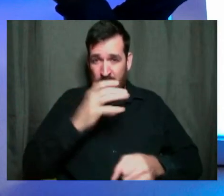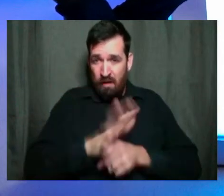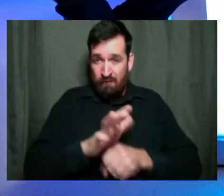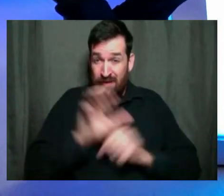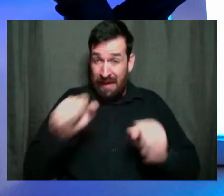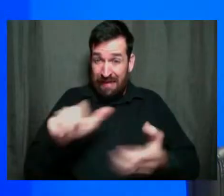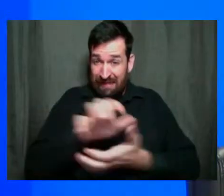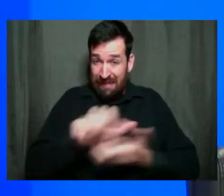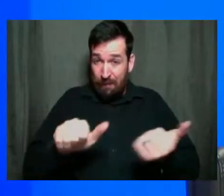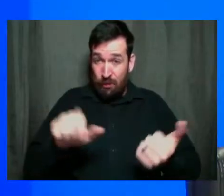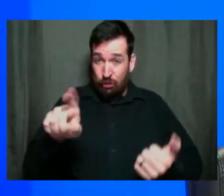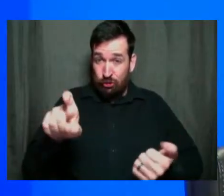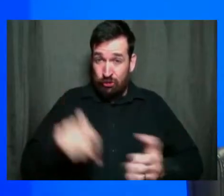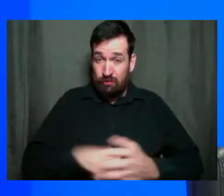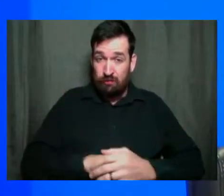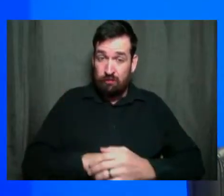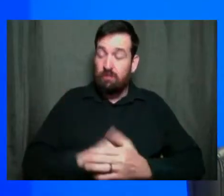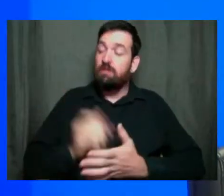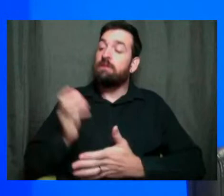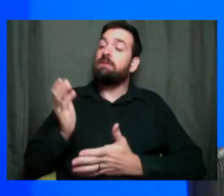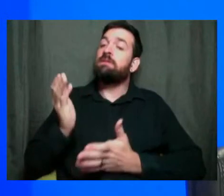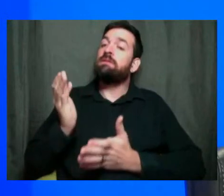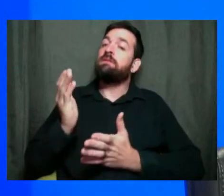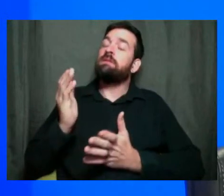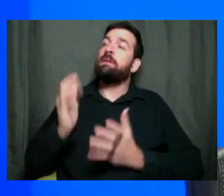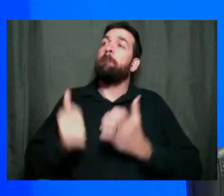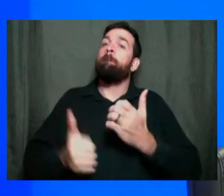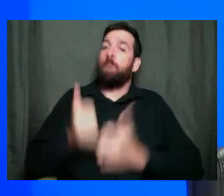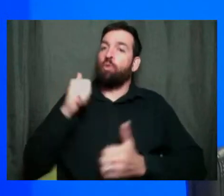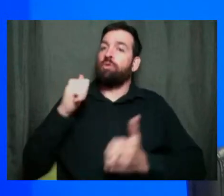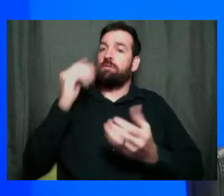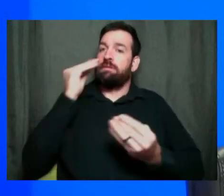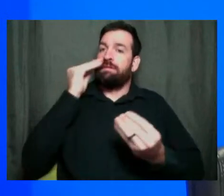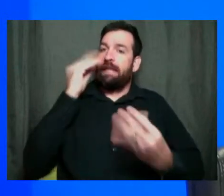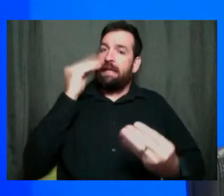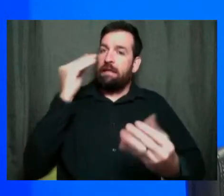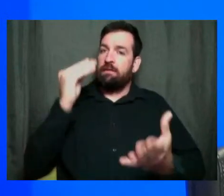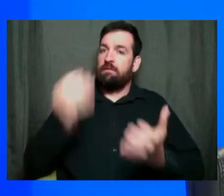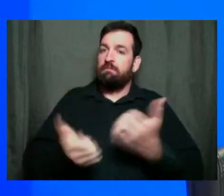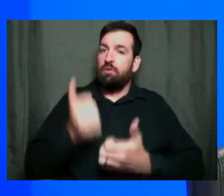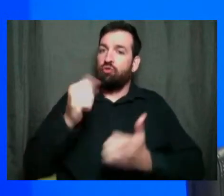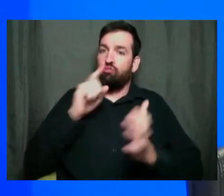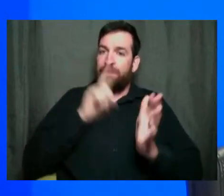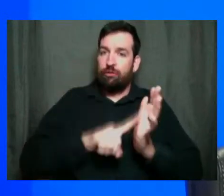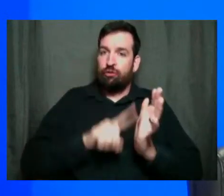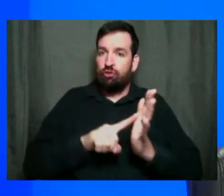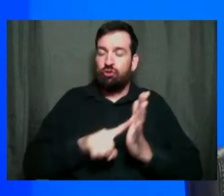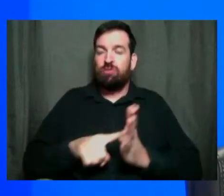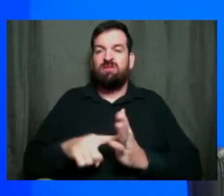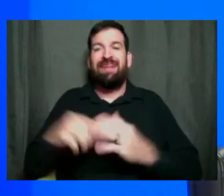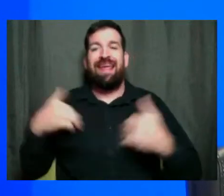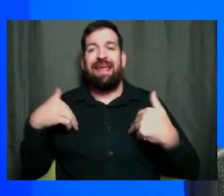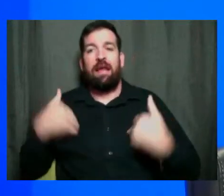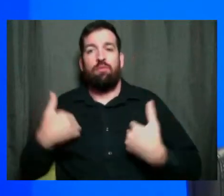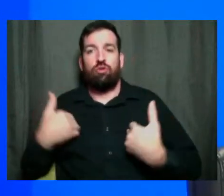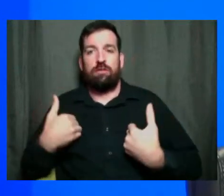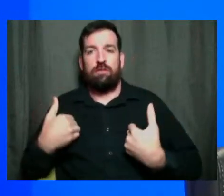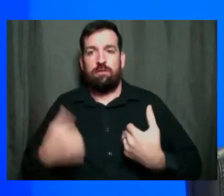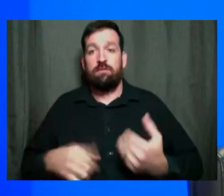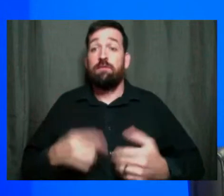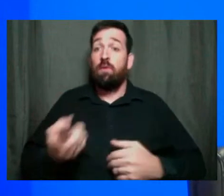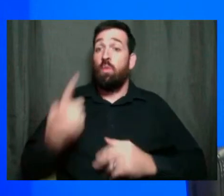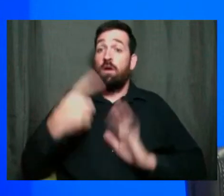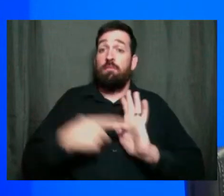happen? Like I said, there's studies. Most of this data, most of this research has been done in animals. And yes, you can truly, one of the models is they will put